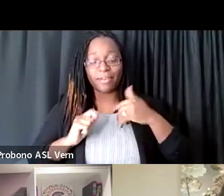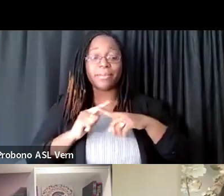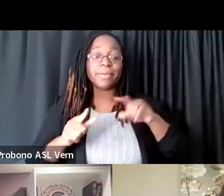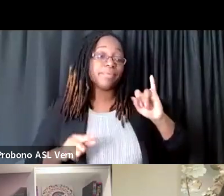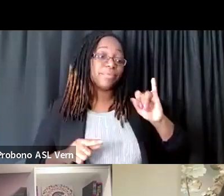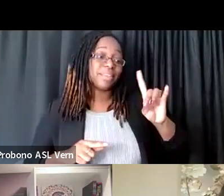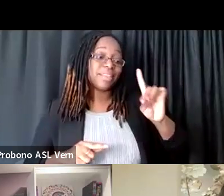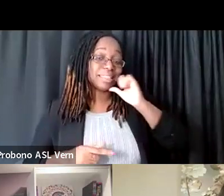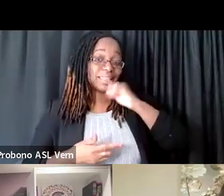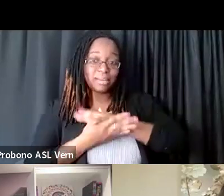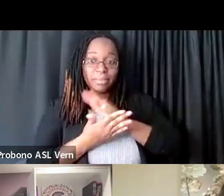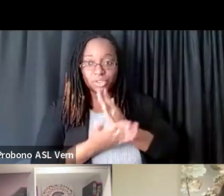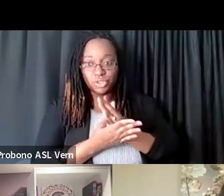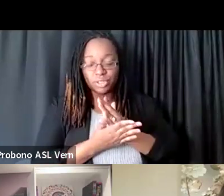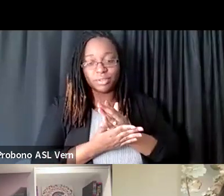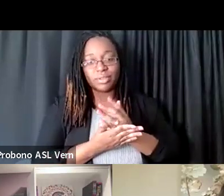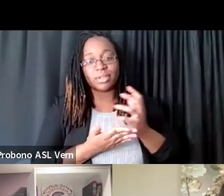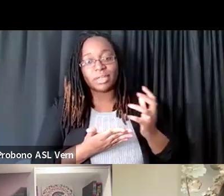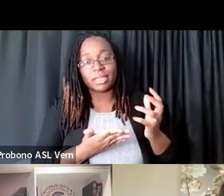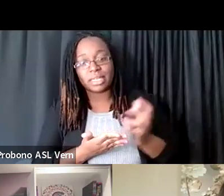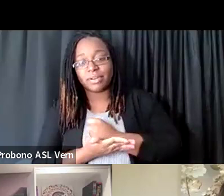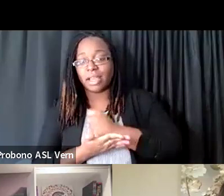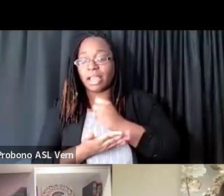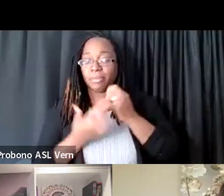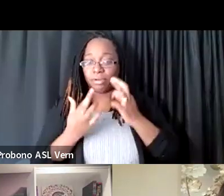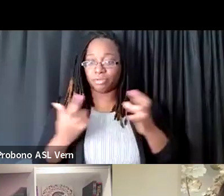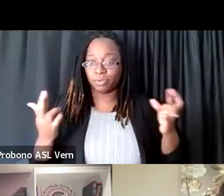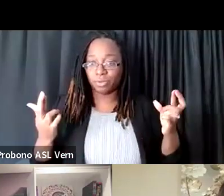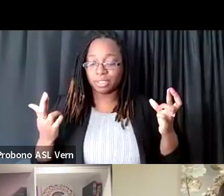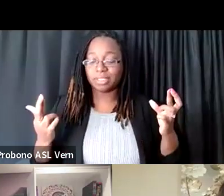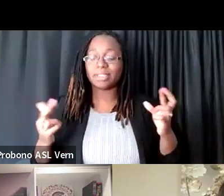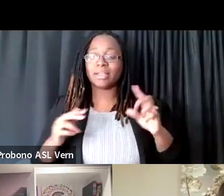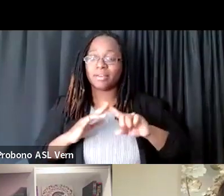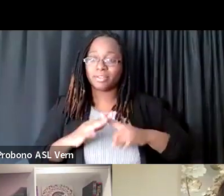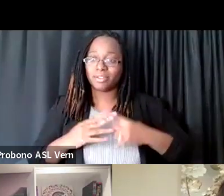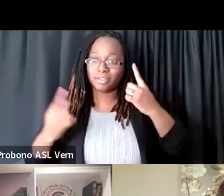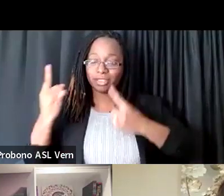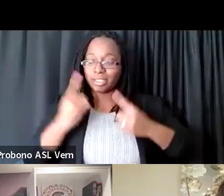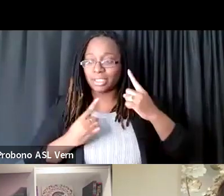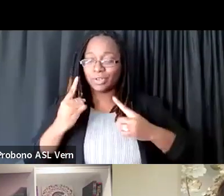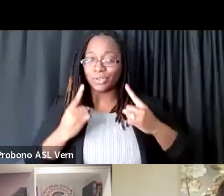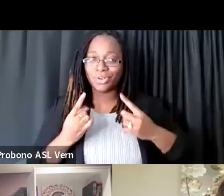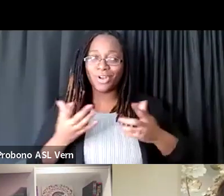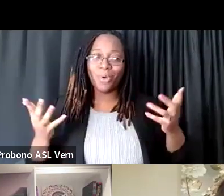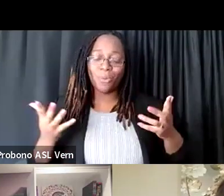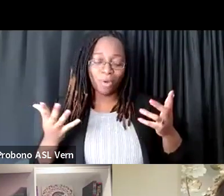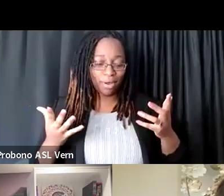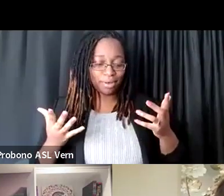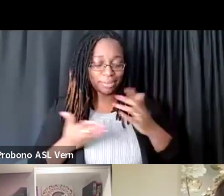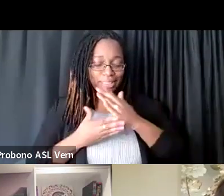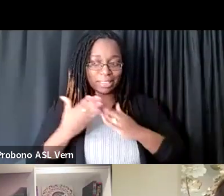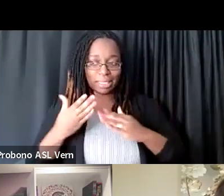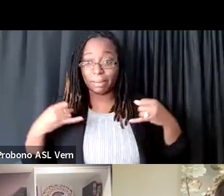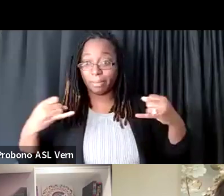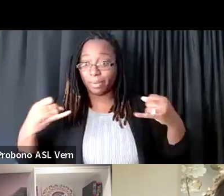not in the budget, grab a resource and really begin to think about what are some boundaries